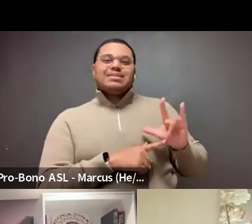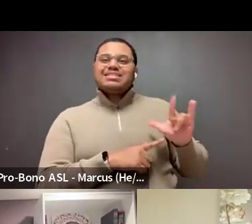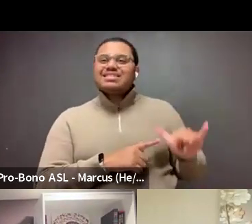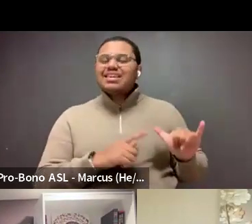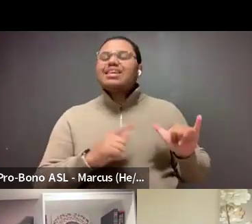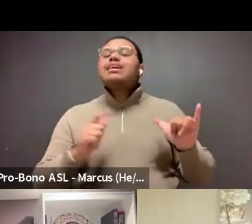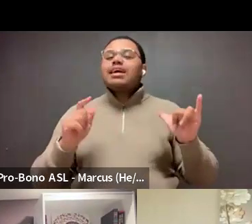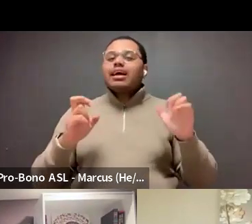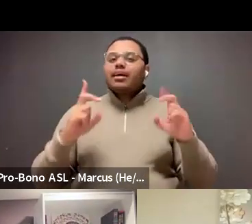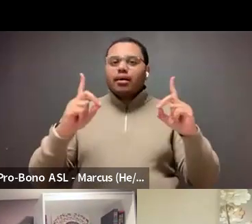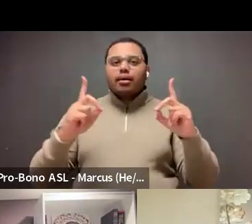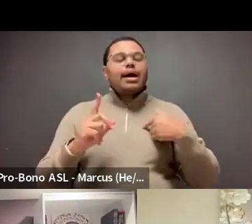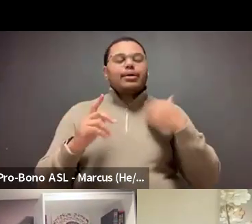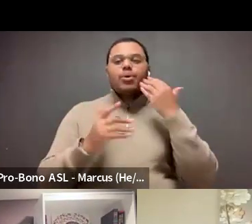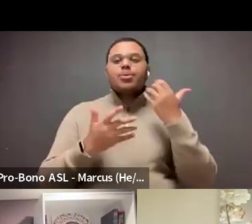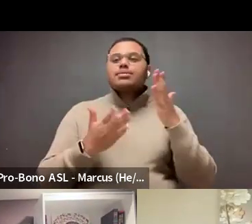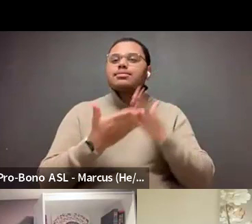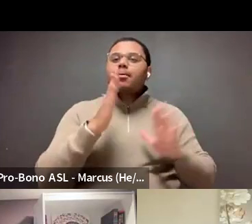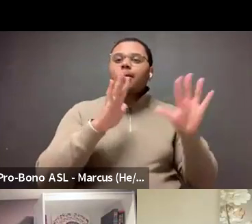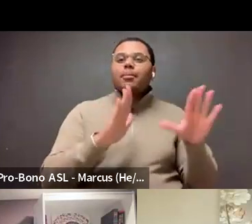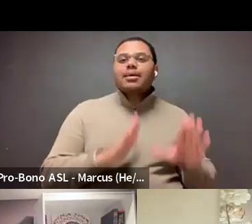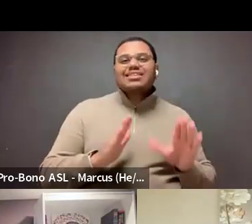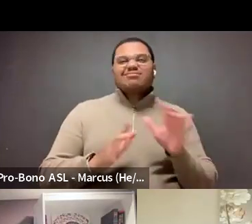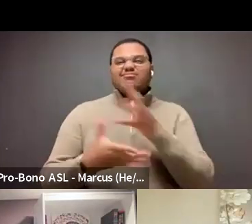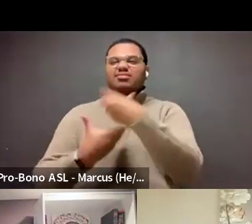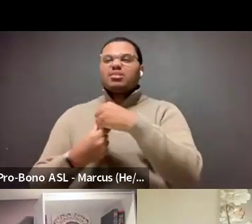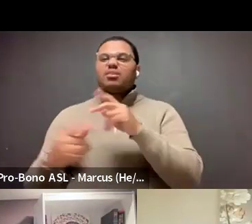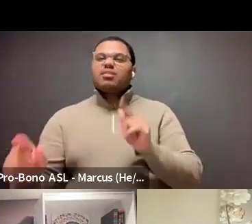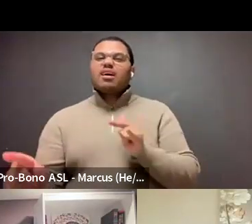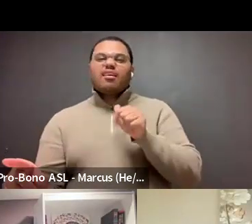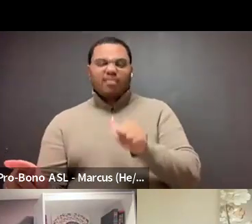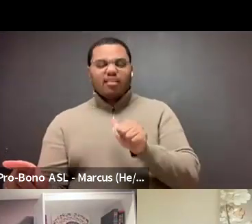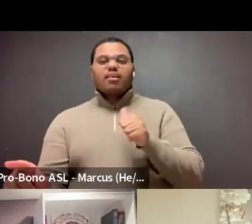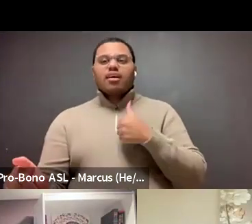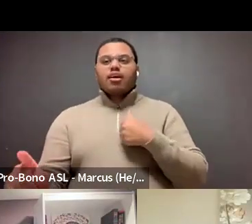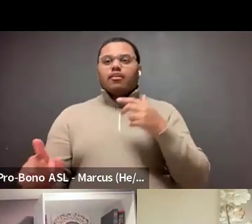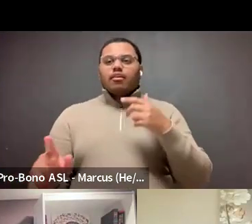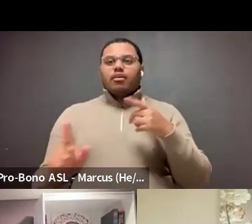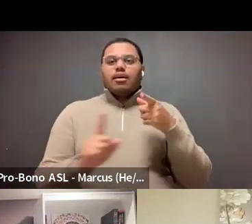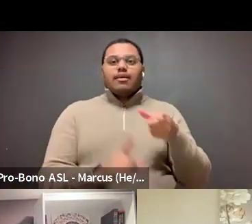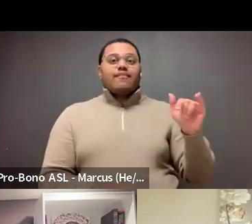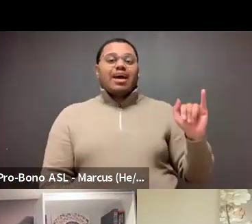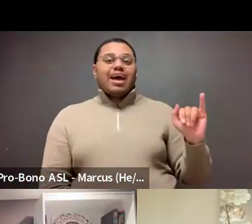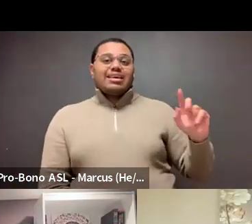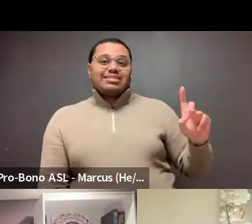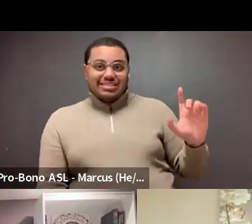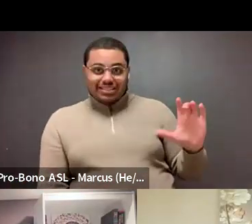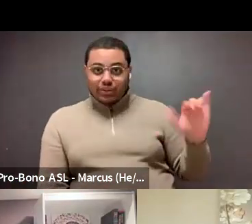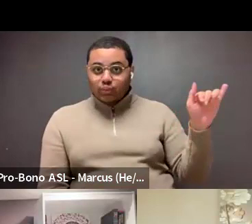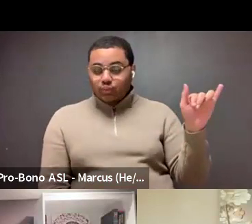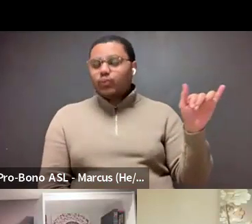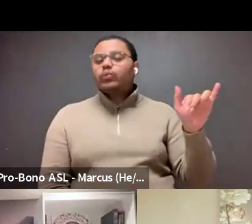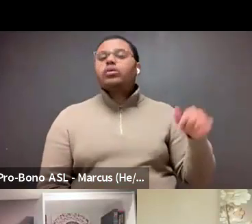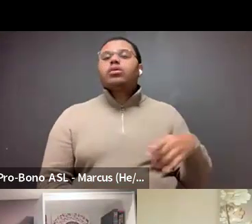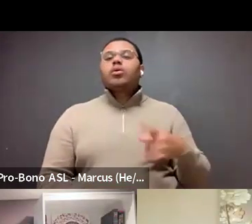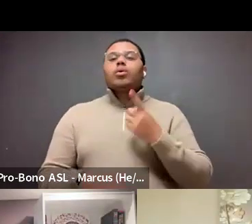amazing, including Kaya, just amazing. I've heard amazing things about them. You know, there's IDC as well. But one of the things